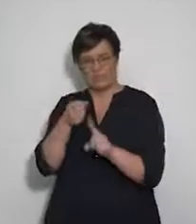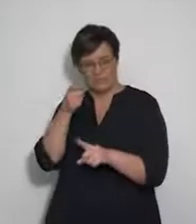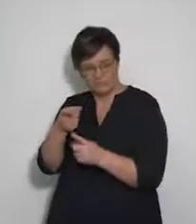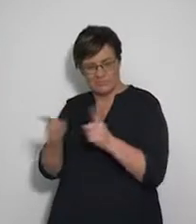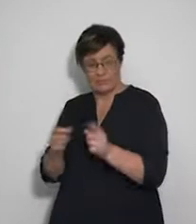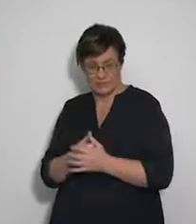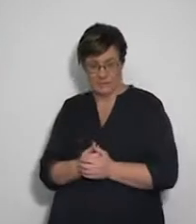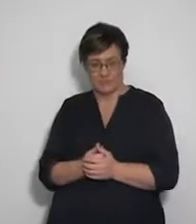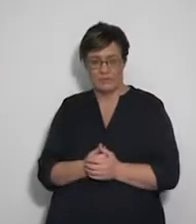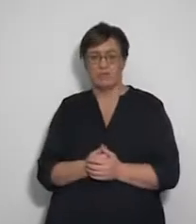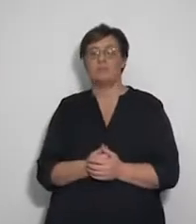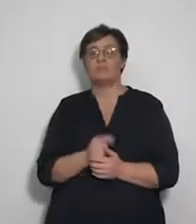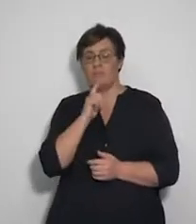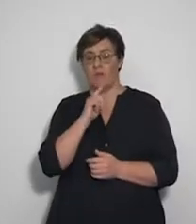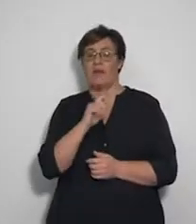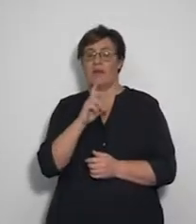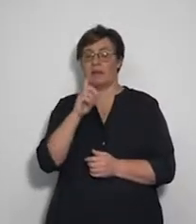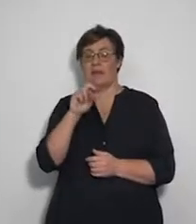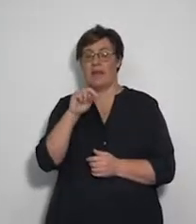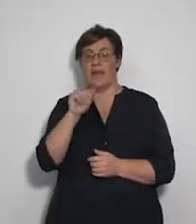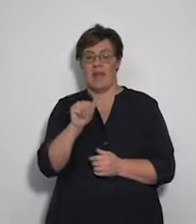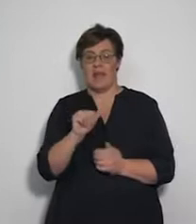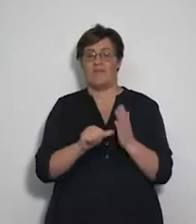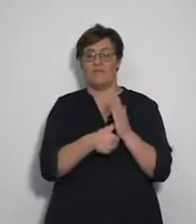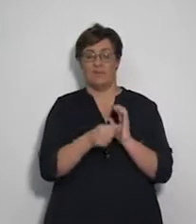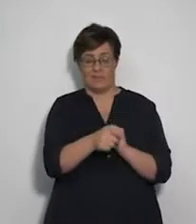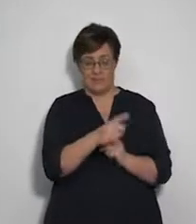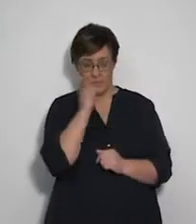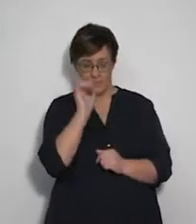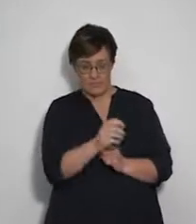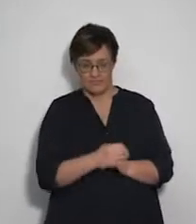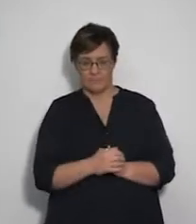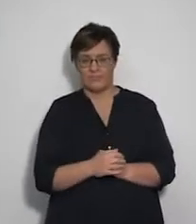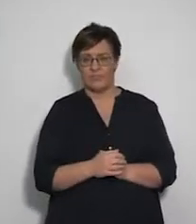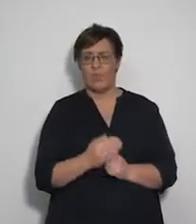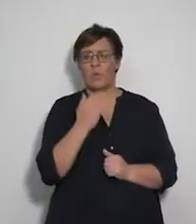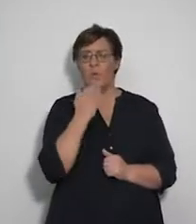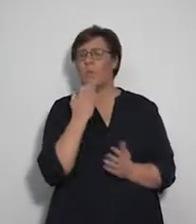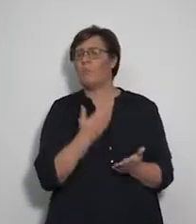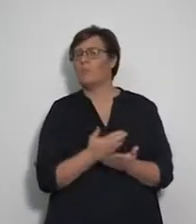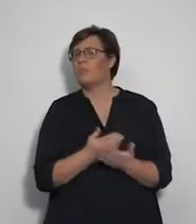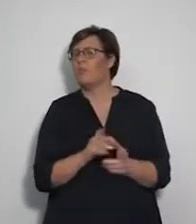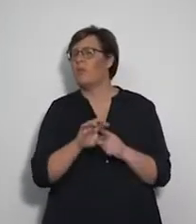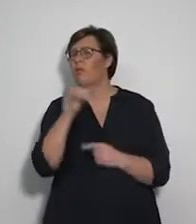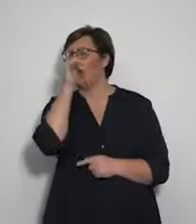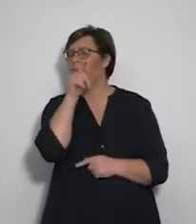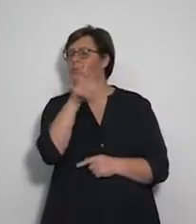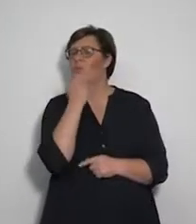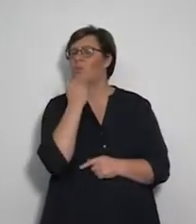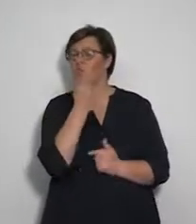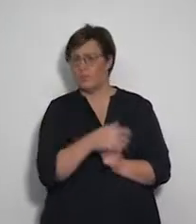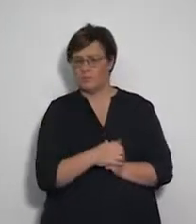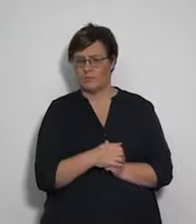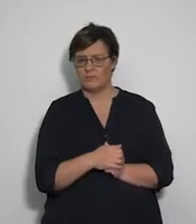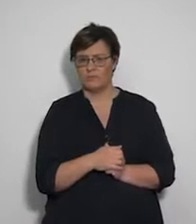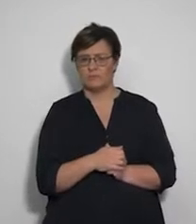Okay, so the technique is called DNA fingerprinting. Who is the possible criminal in this